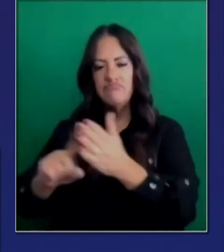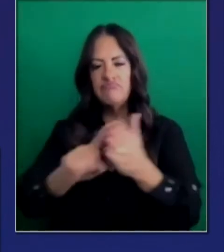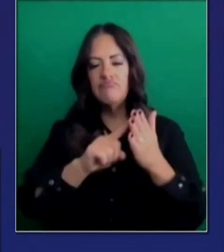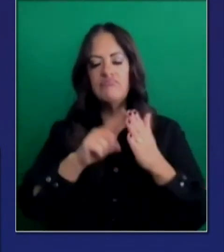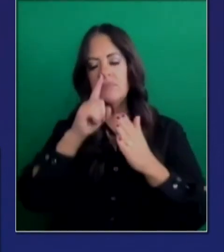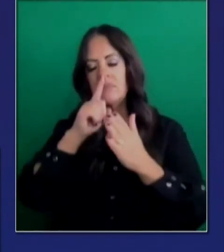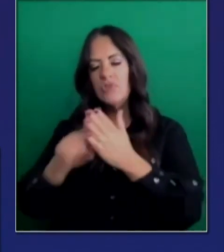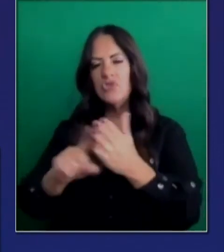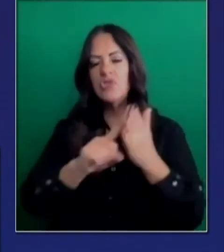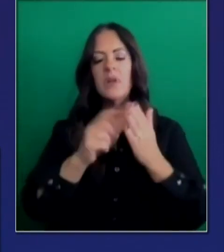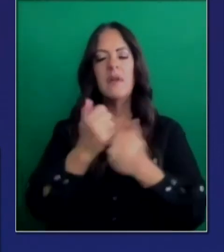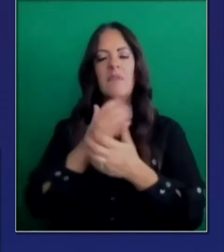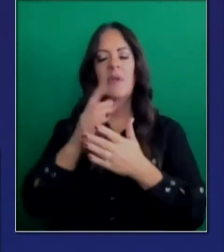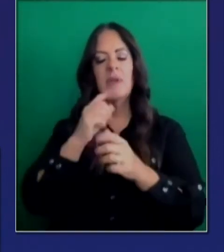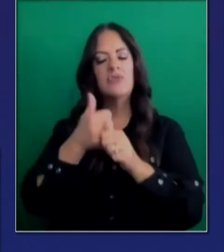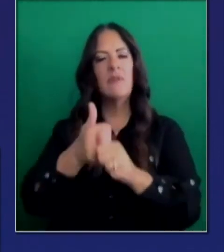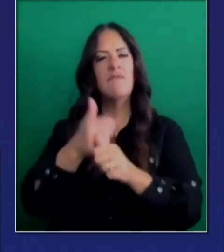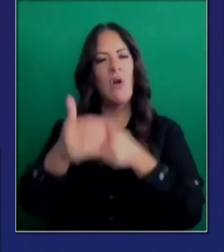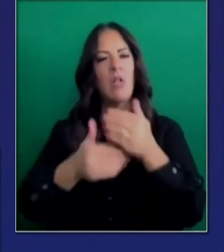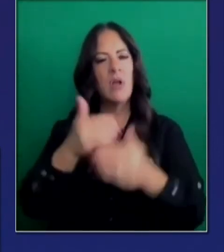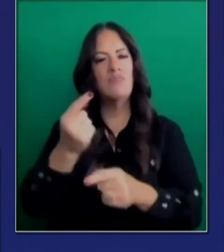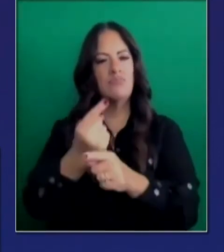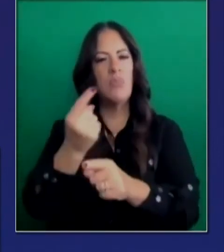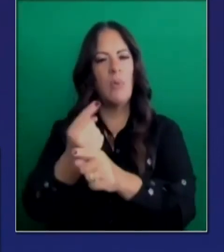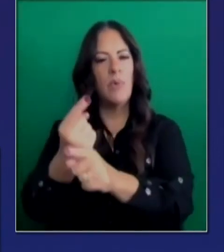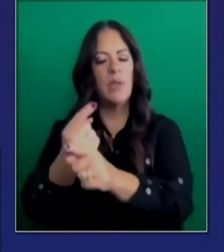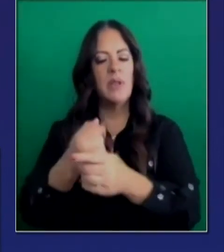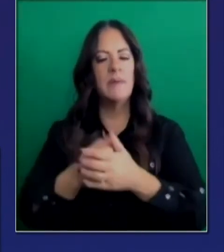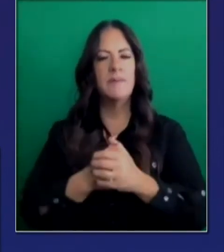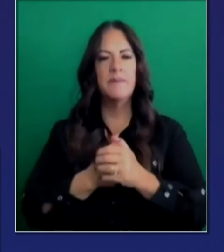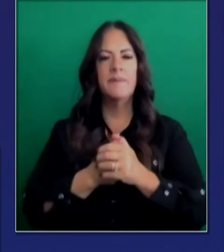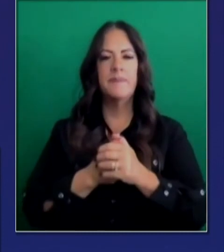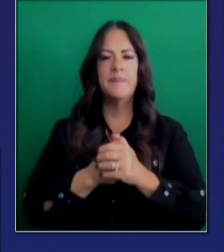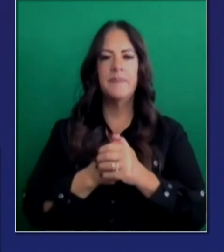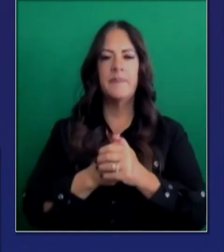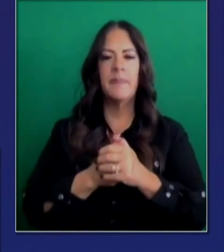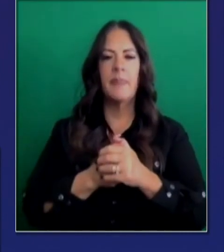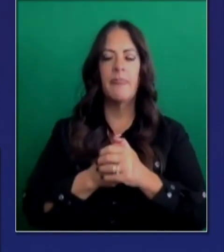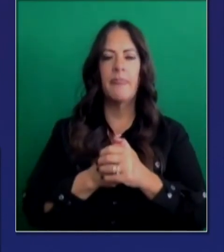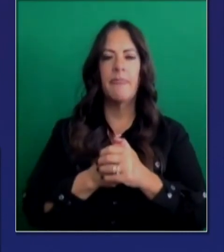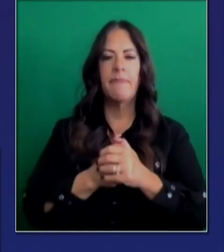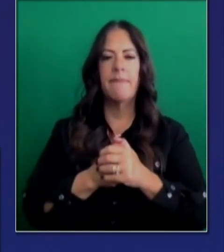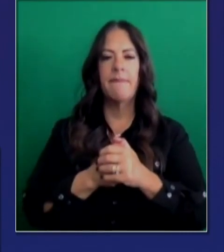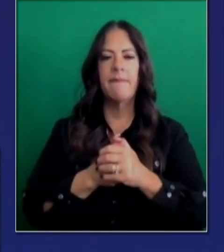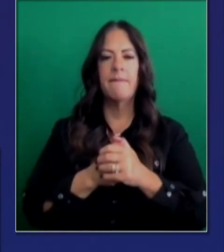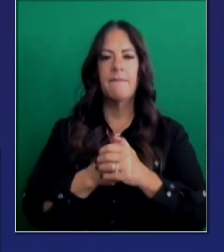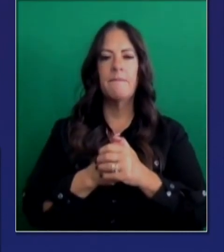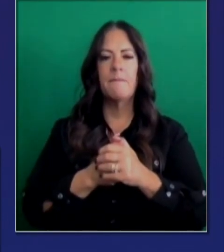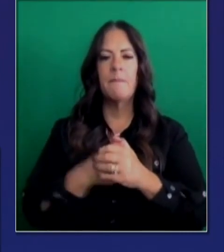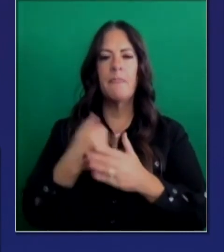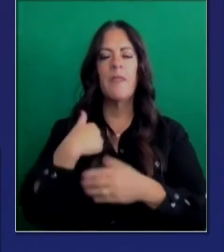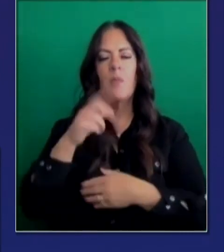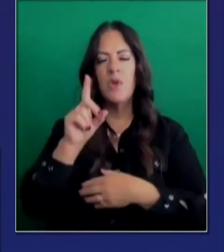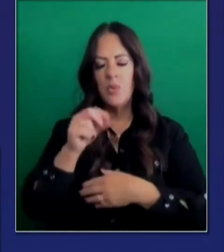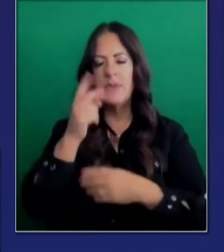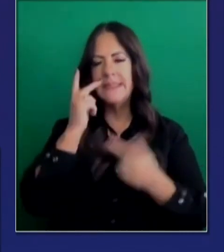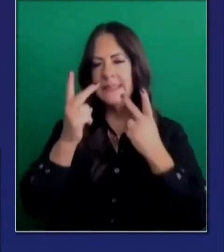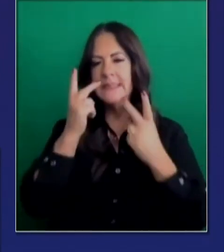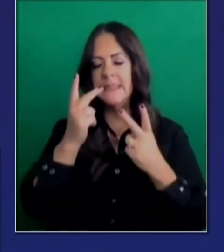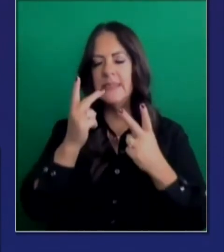own economic reality and vulnerabilities. And so we're seeing more and more